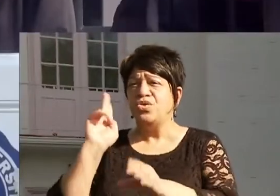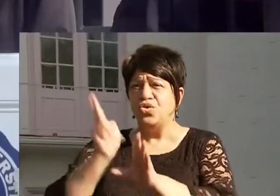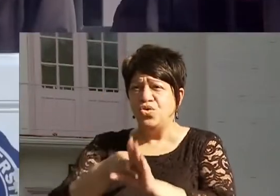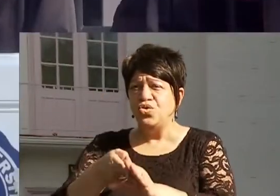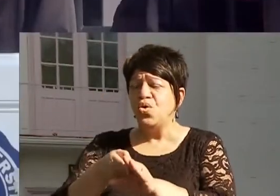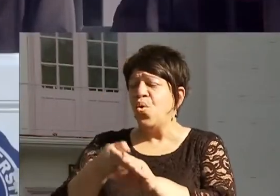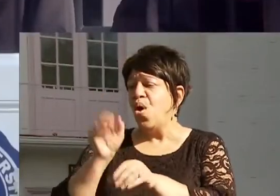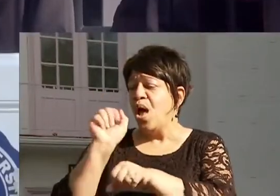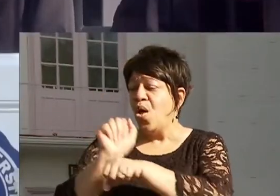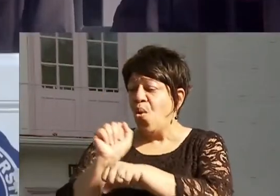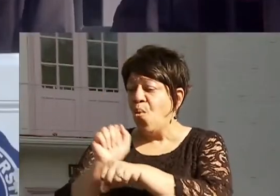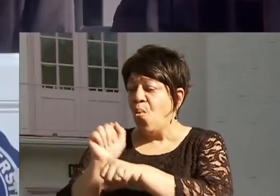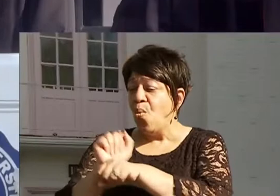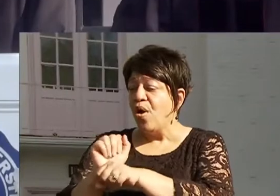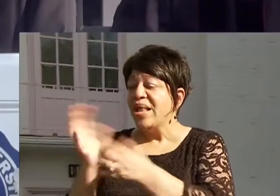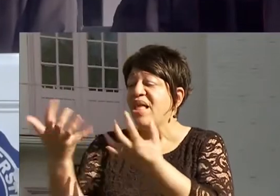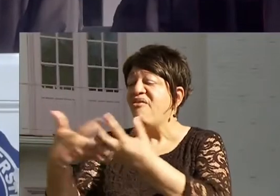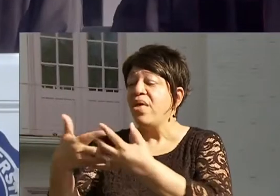in?